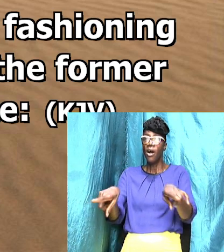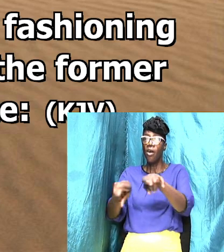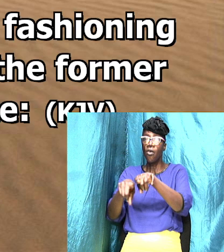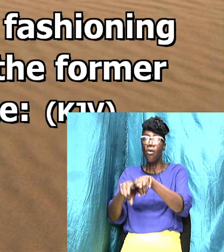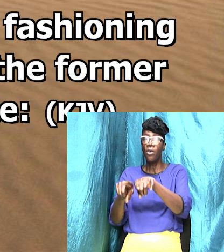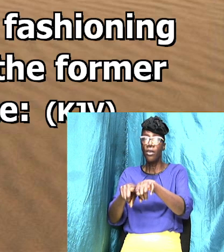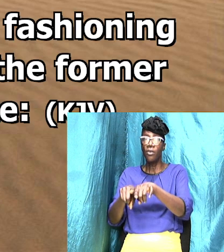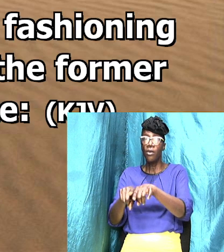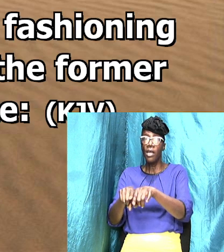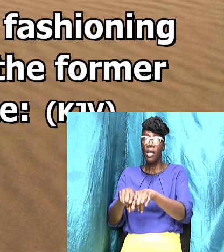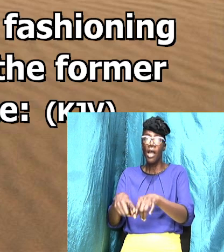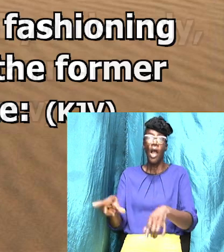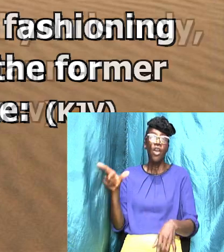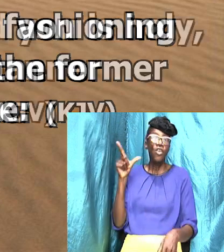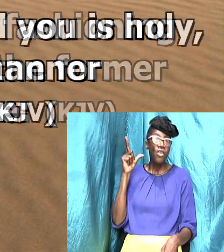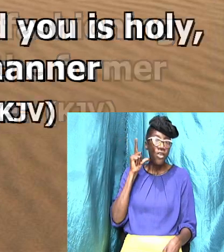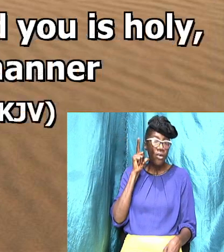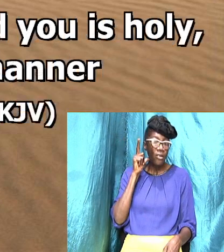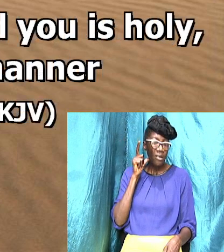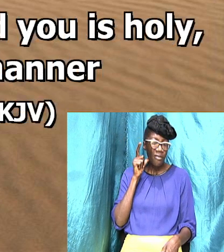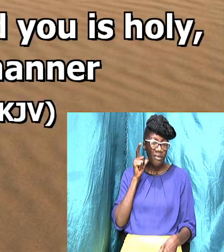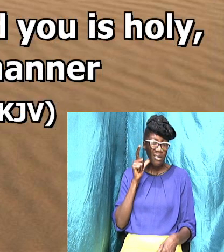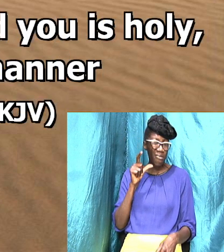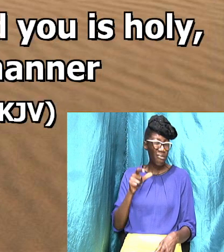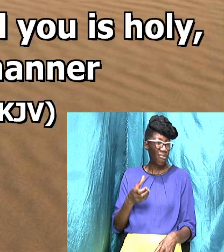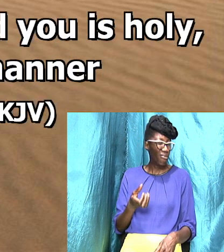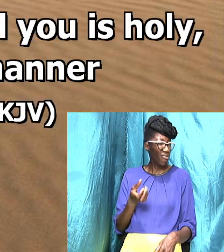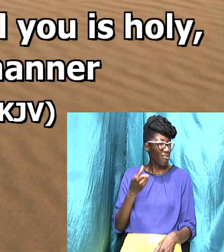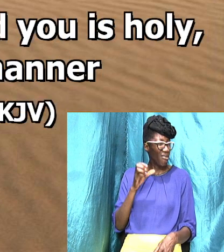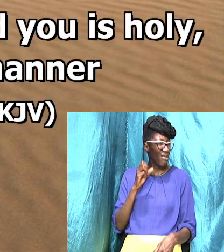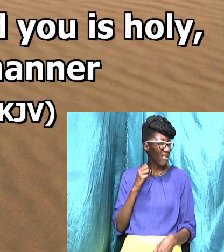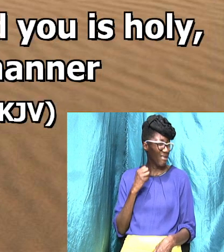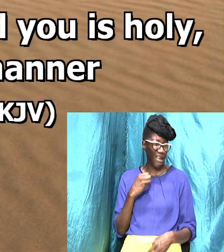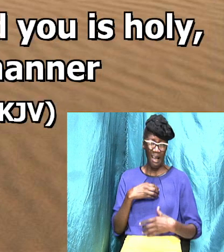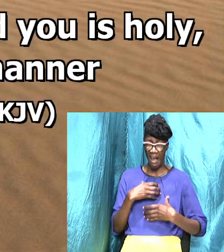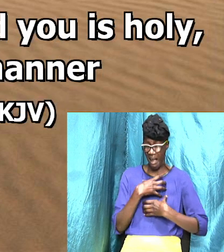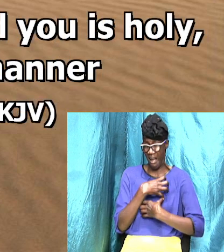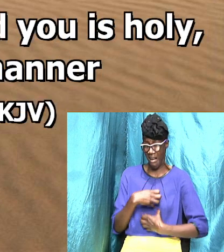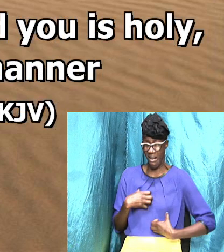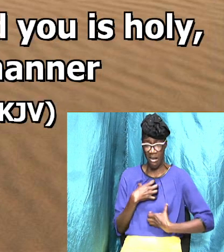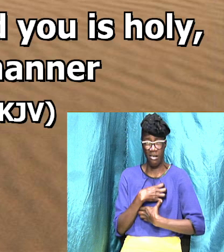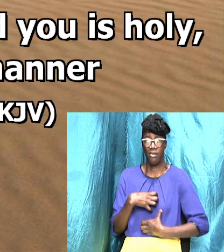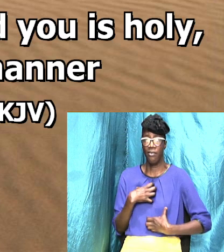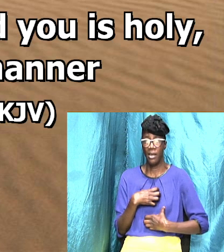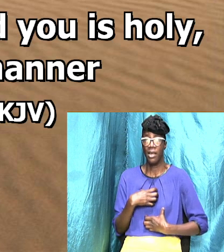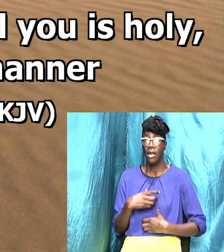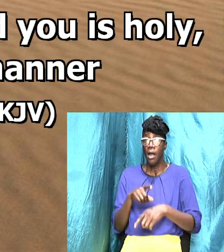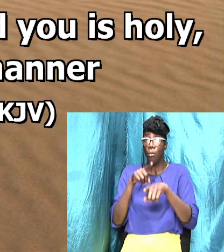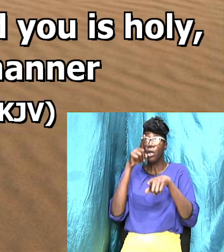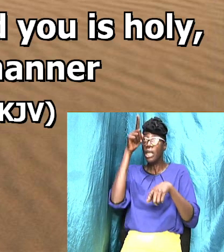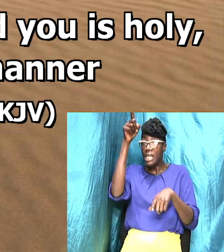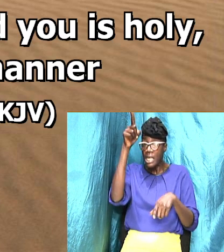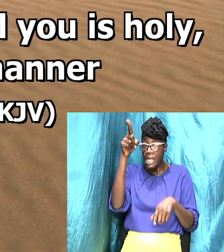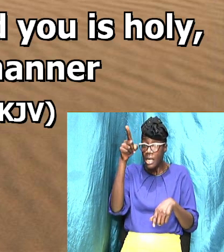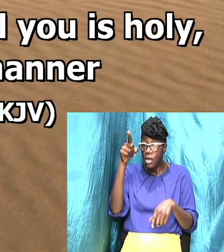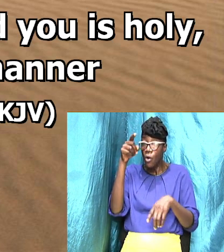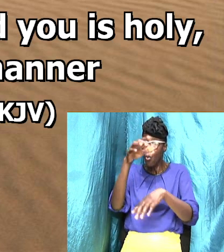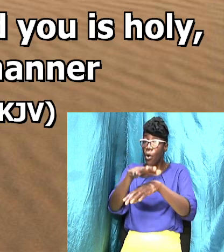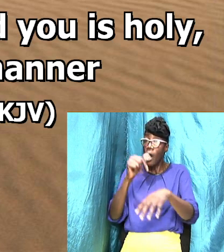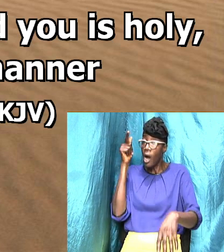lusts of your ignorance, but as he which hath called you is